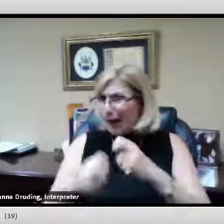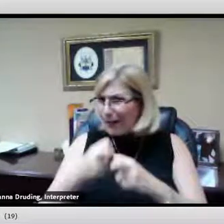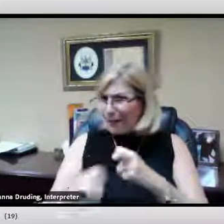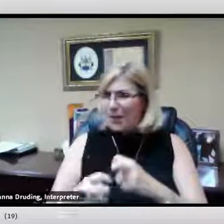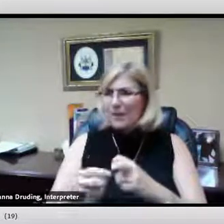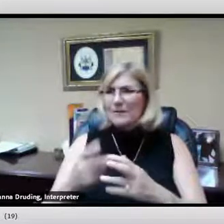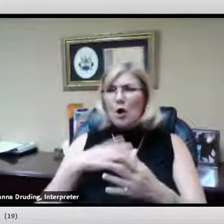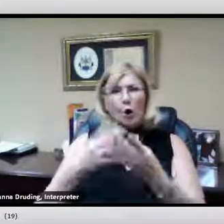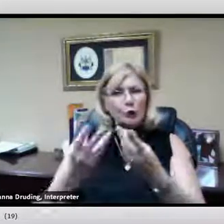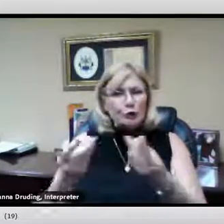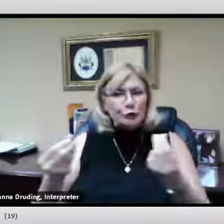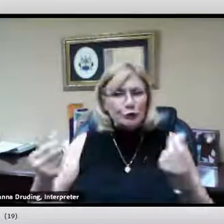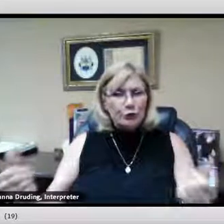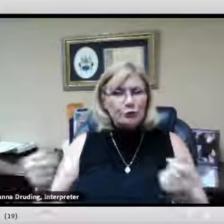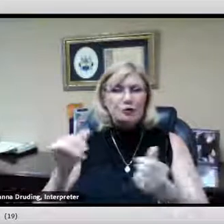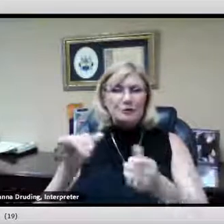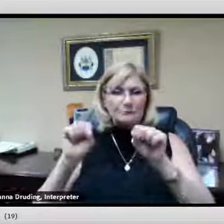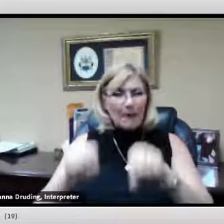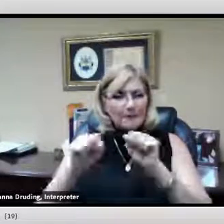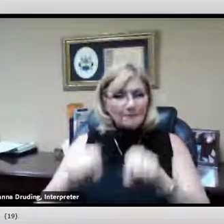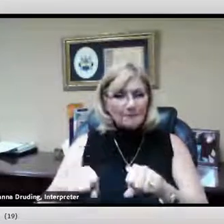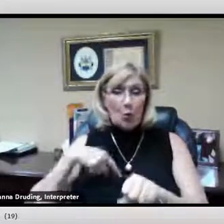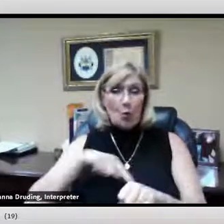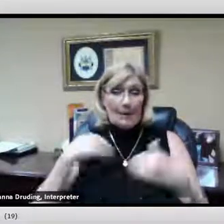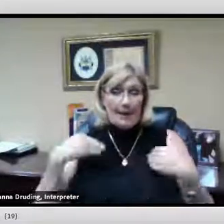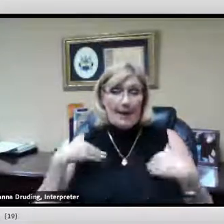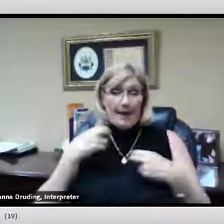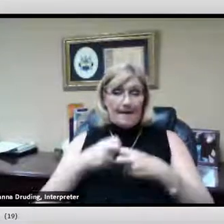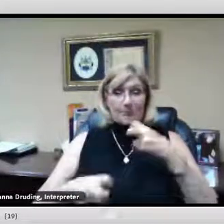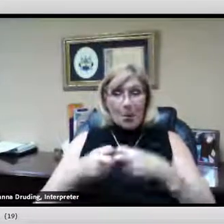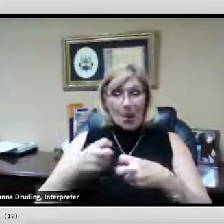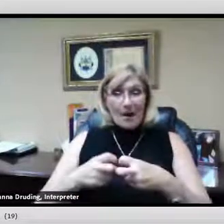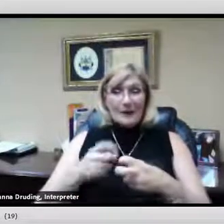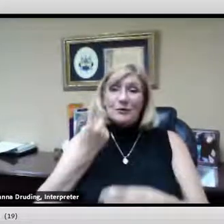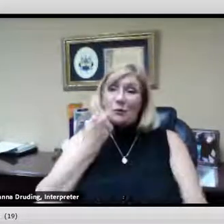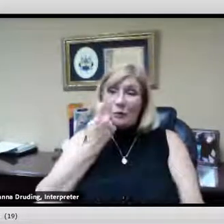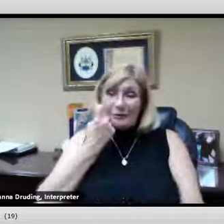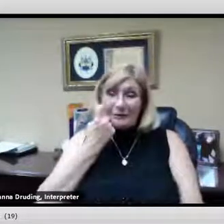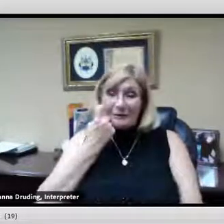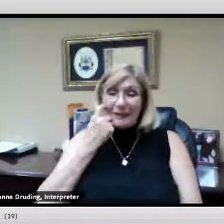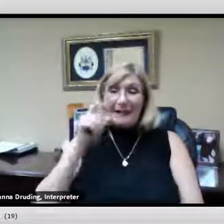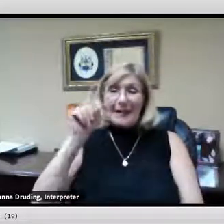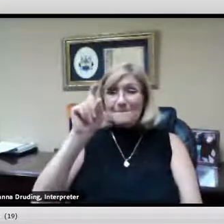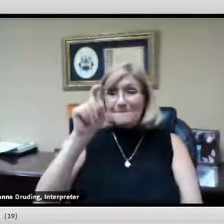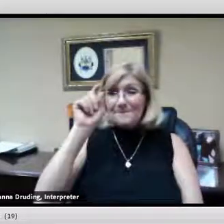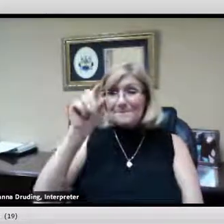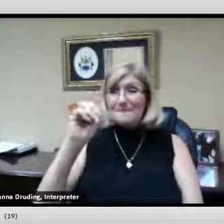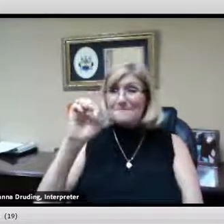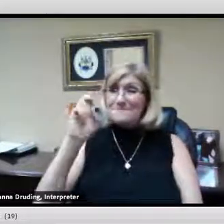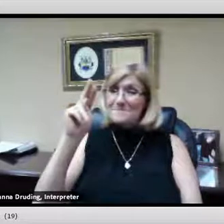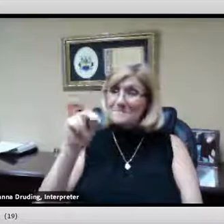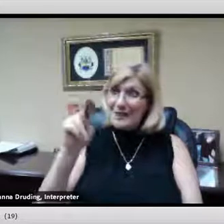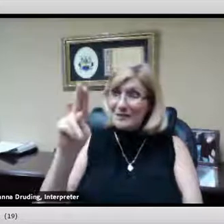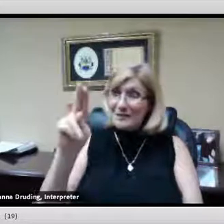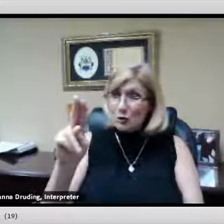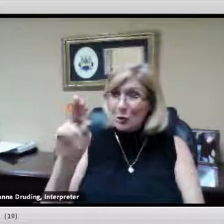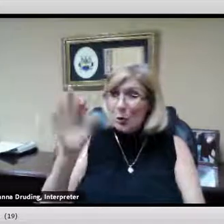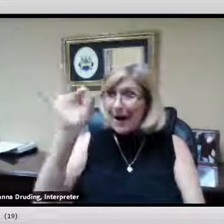possible. We had a problem recently, a menu option that wasn't available on